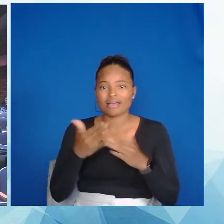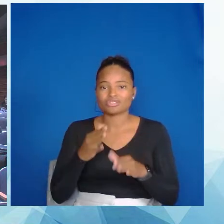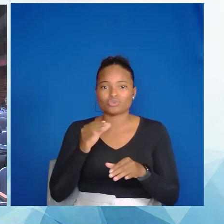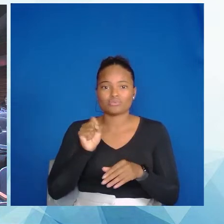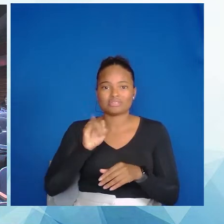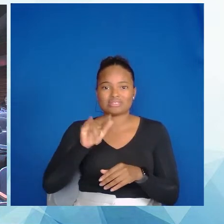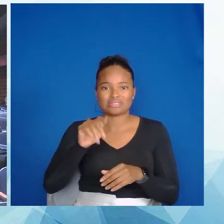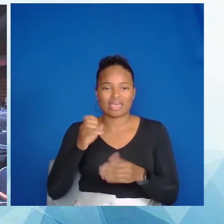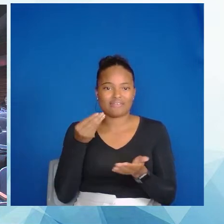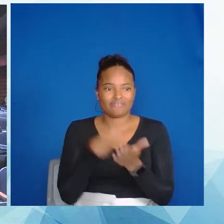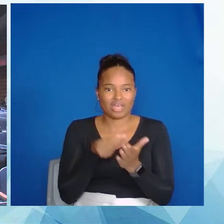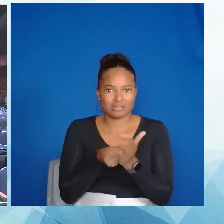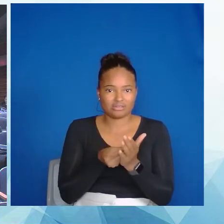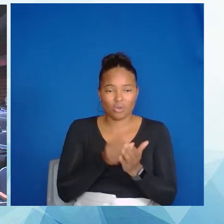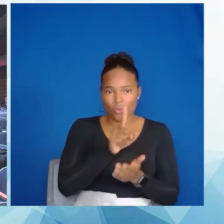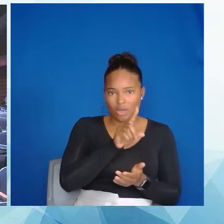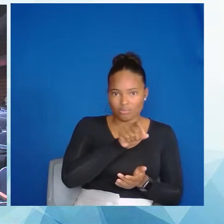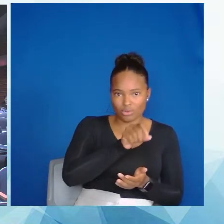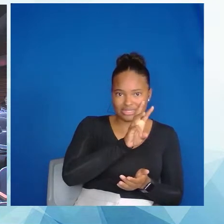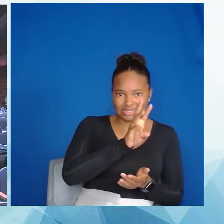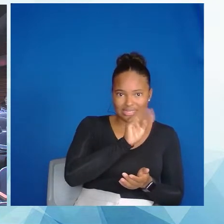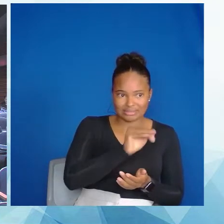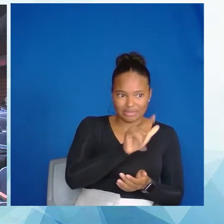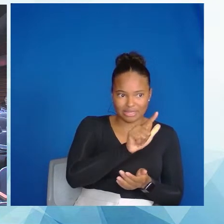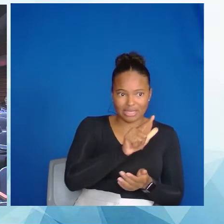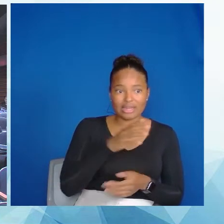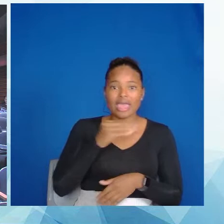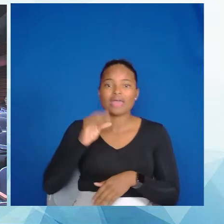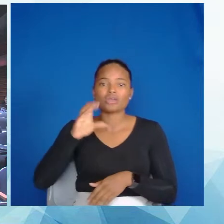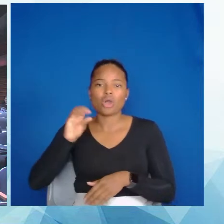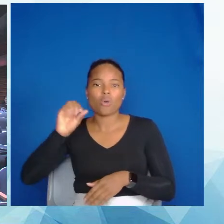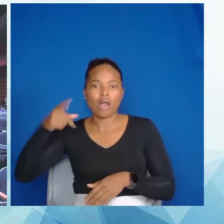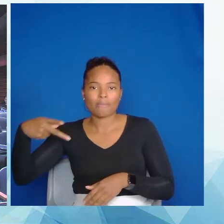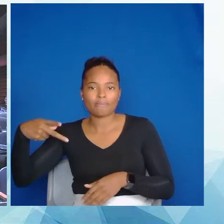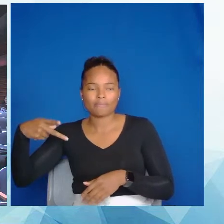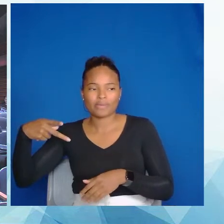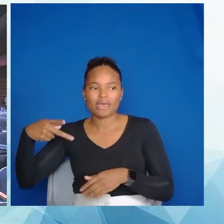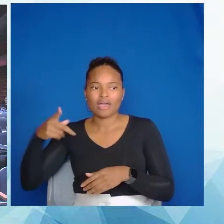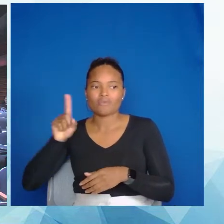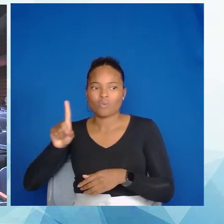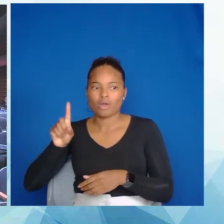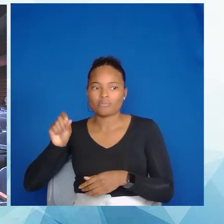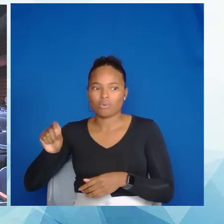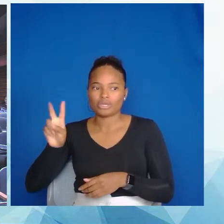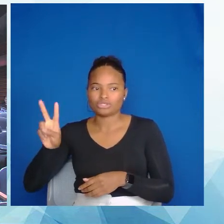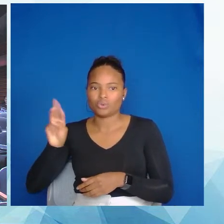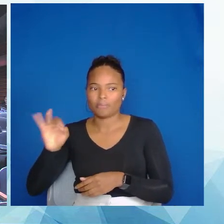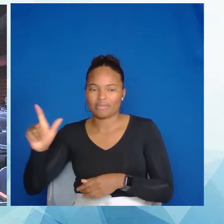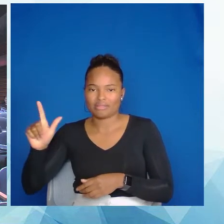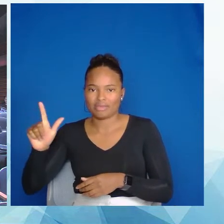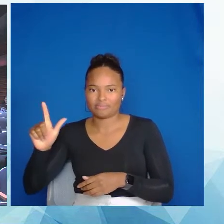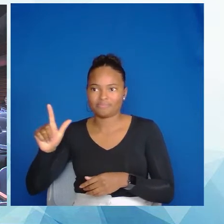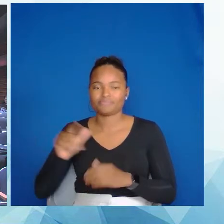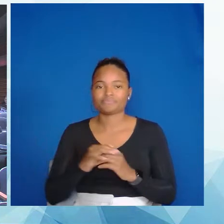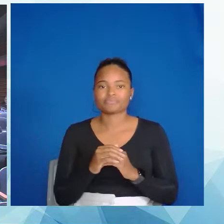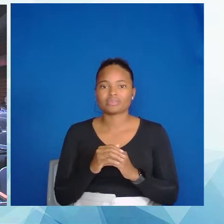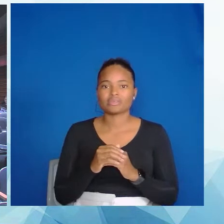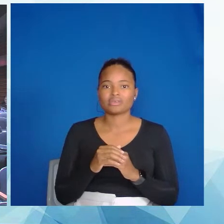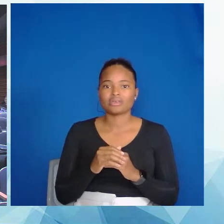$1.6 million and the cooperative services fund of $2.1 million, offset by a reduction in the federal grants